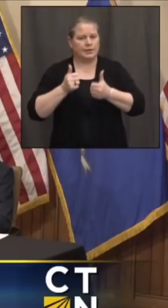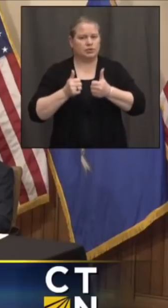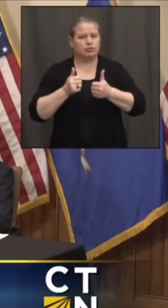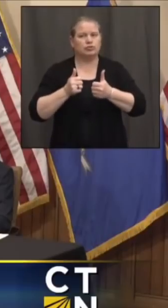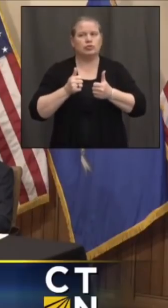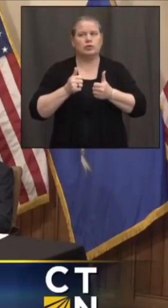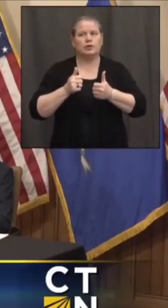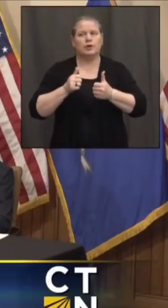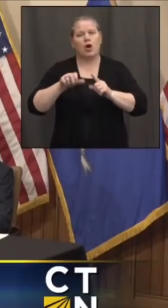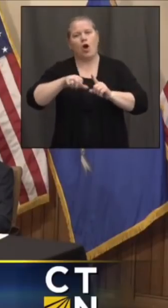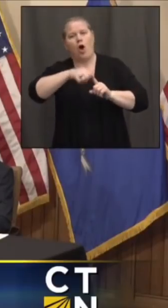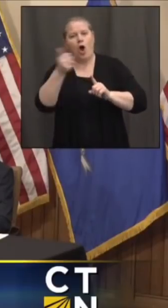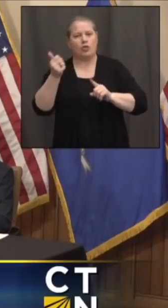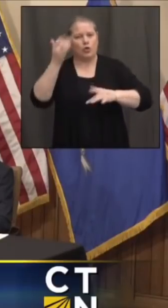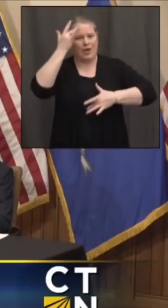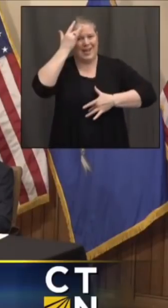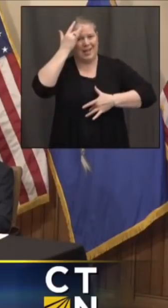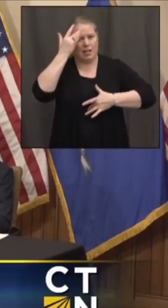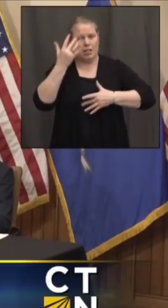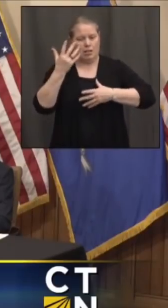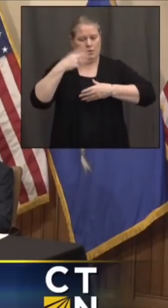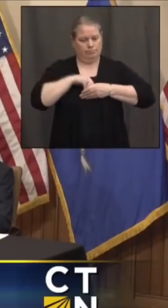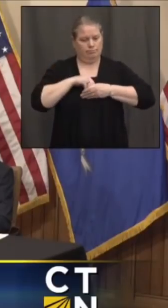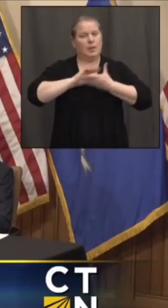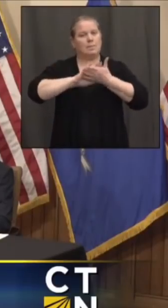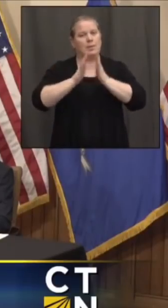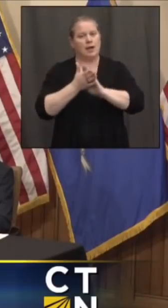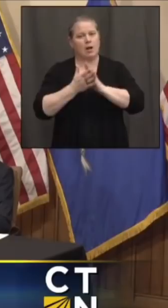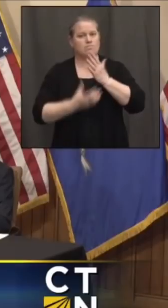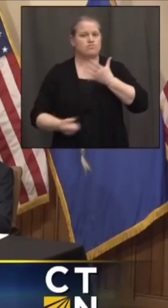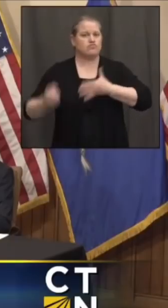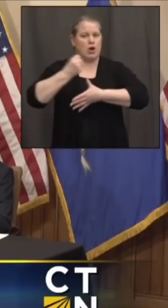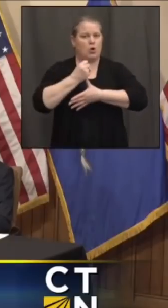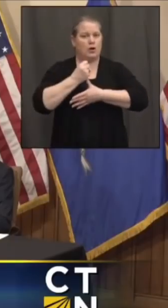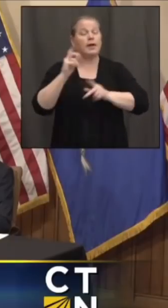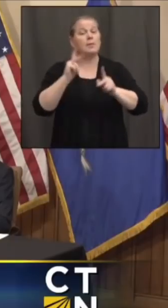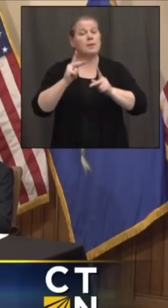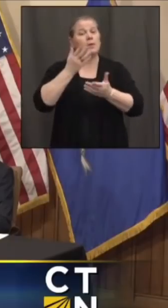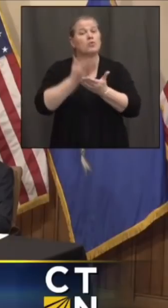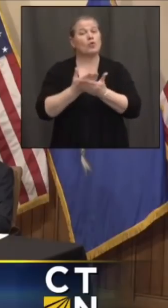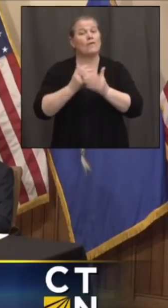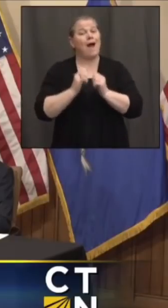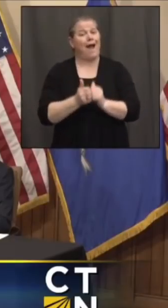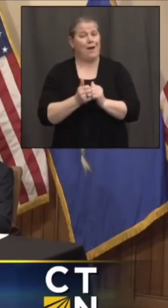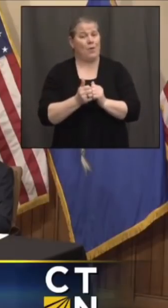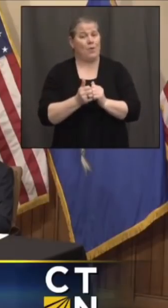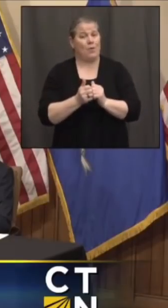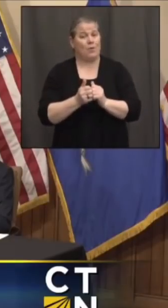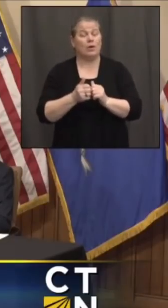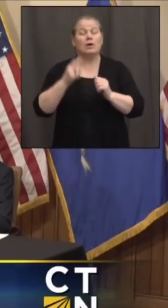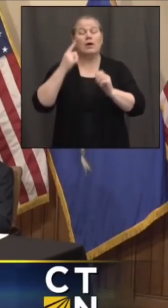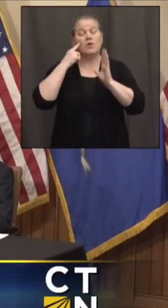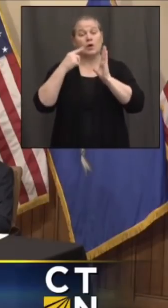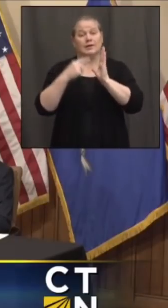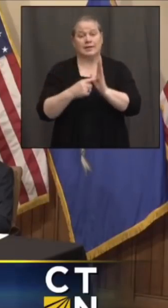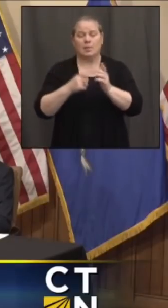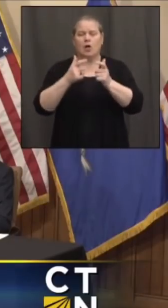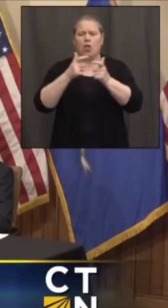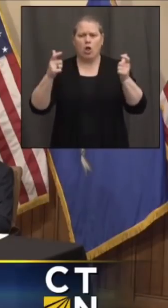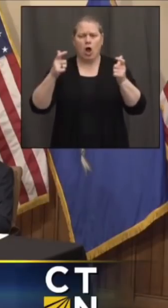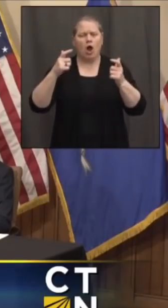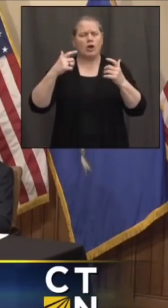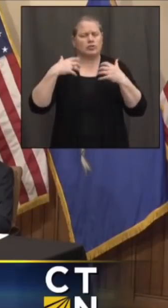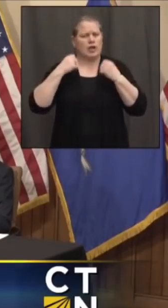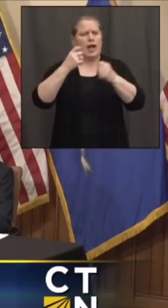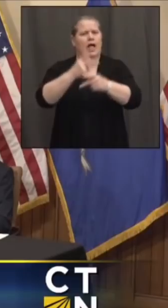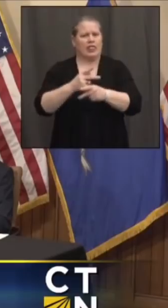will people prove that? Now, you mentioned in the case of patients of a large healthcare system,